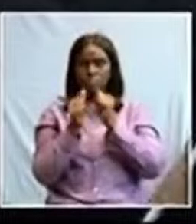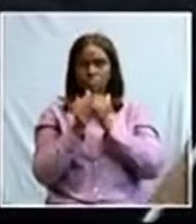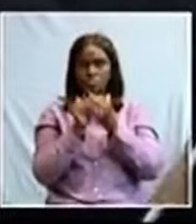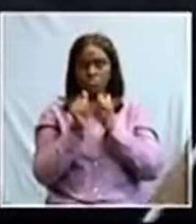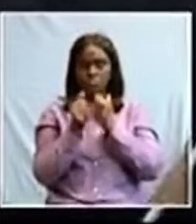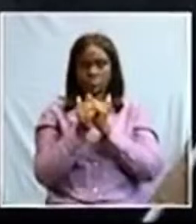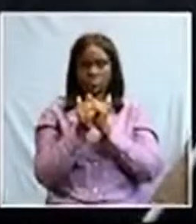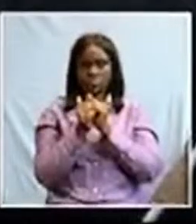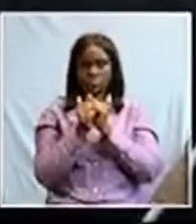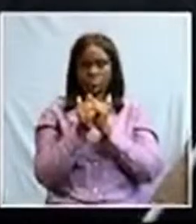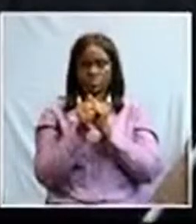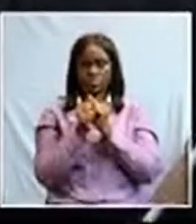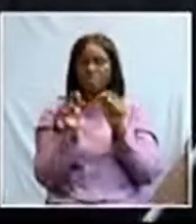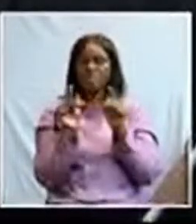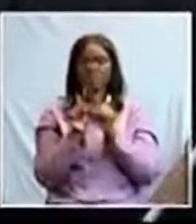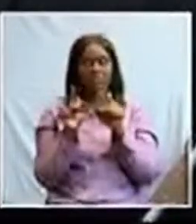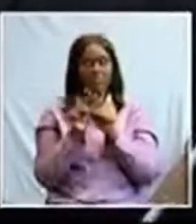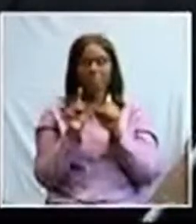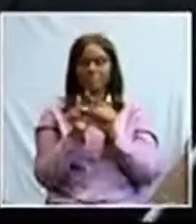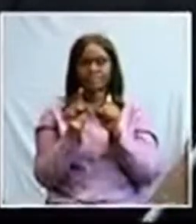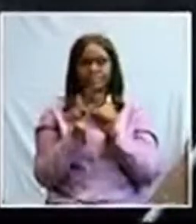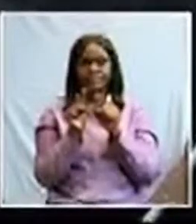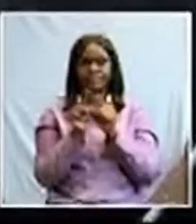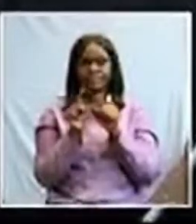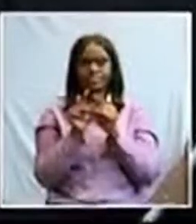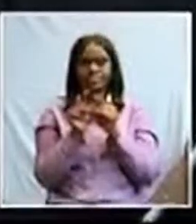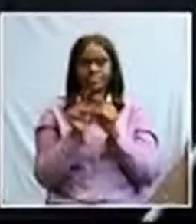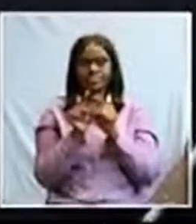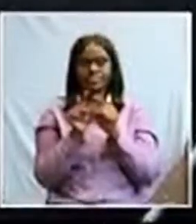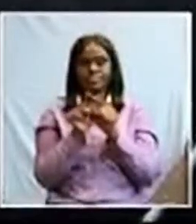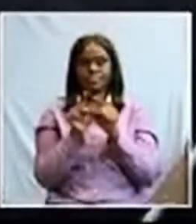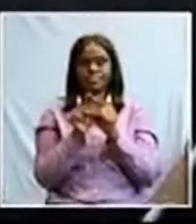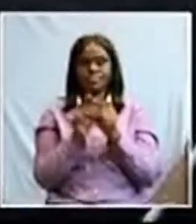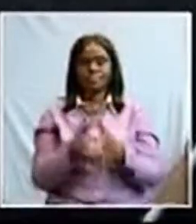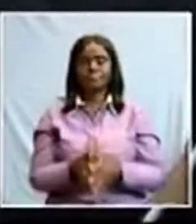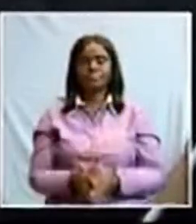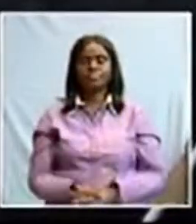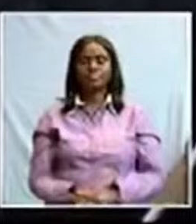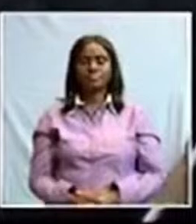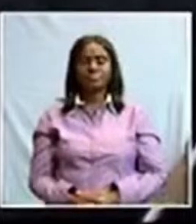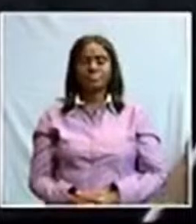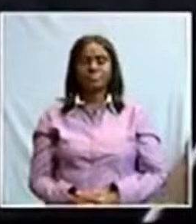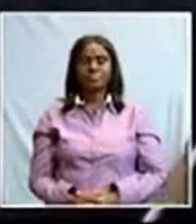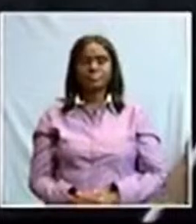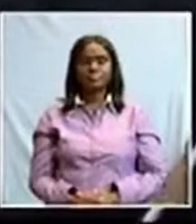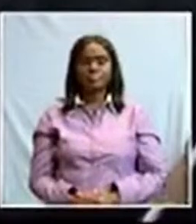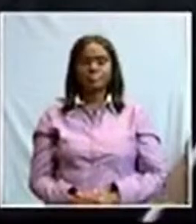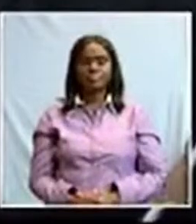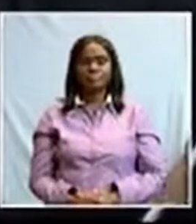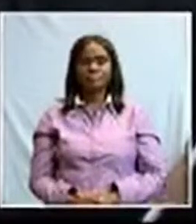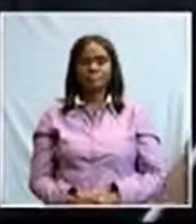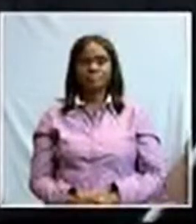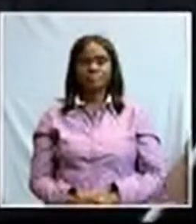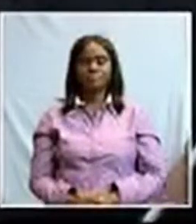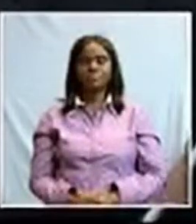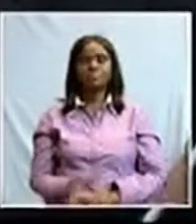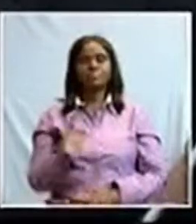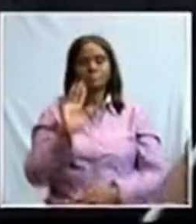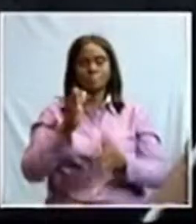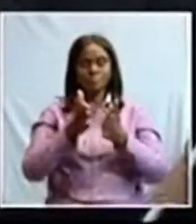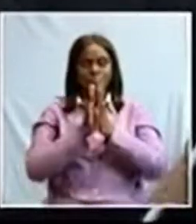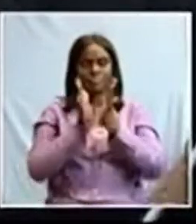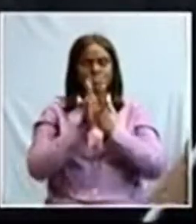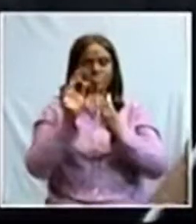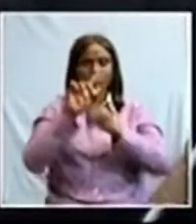actually almost the same. Then let's have Honorable Mutelo. In terms of explaining. Are you continuing, Dr. Manza? Yes, I'm continuing. Can you ask the